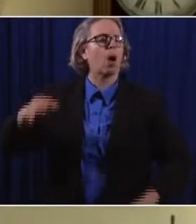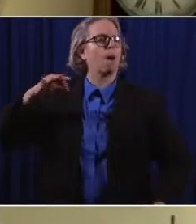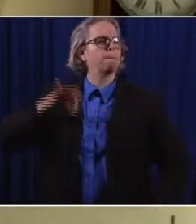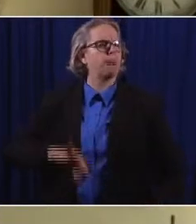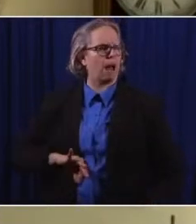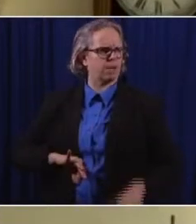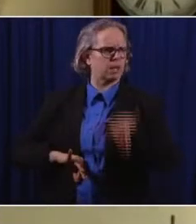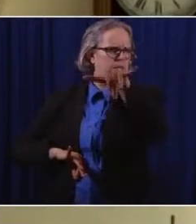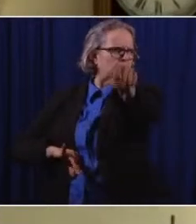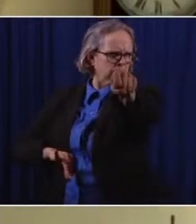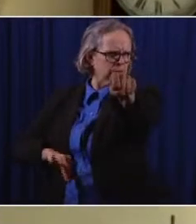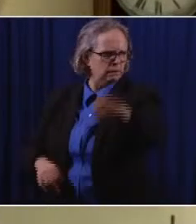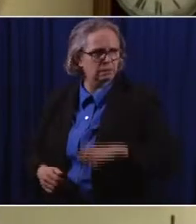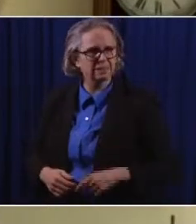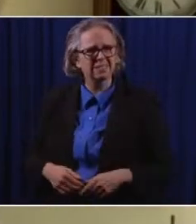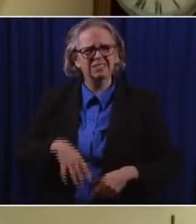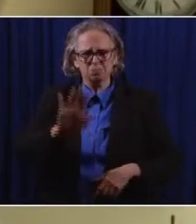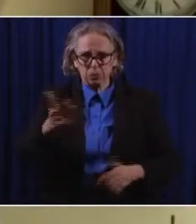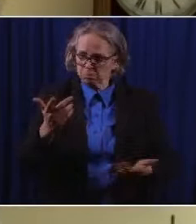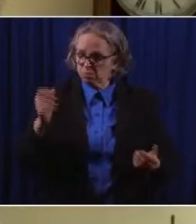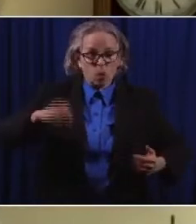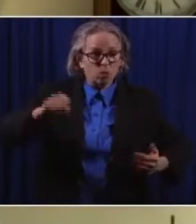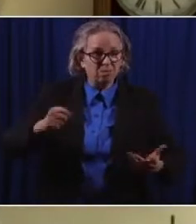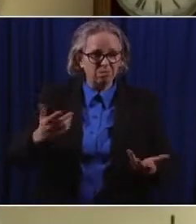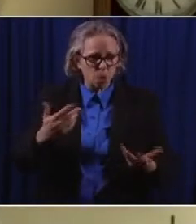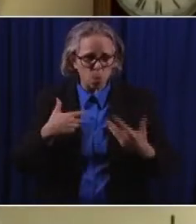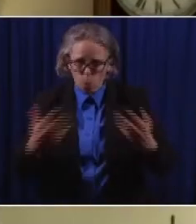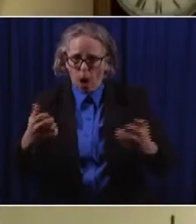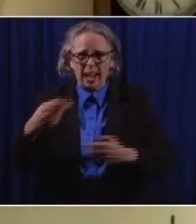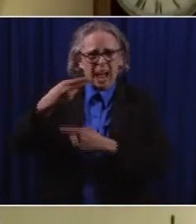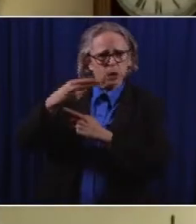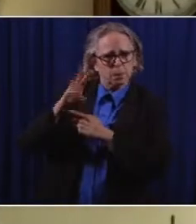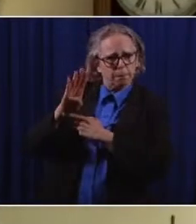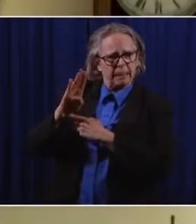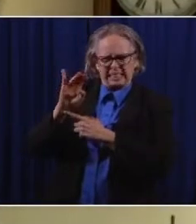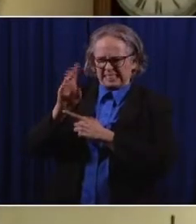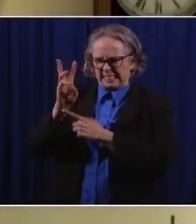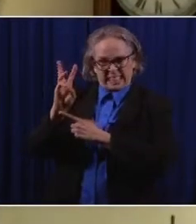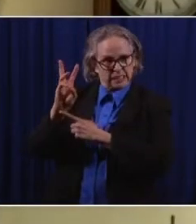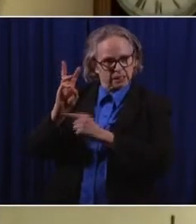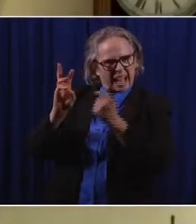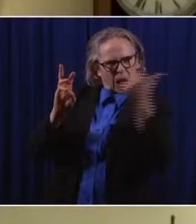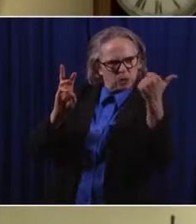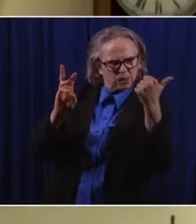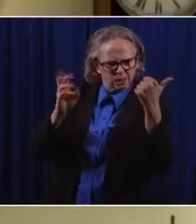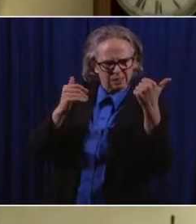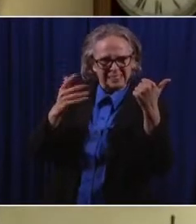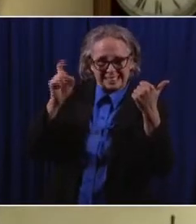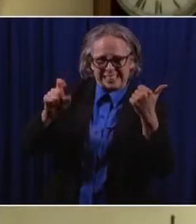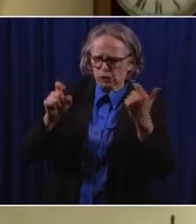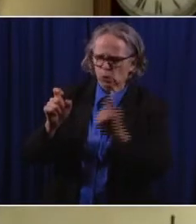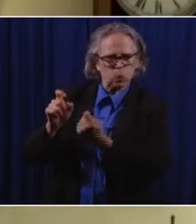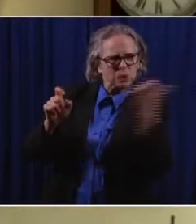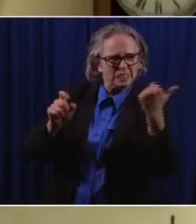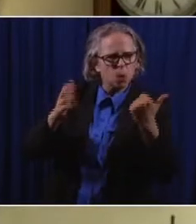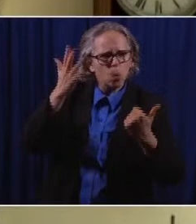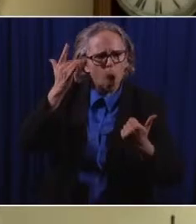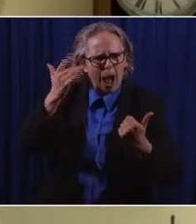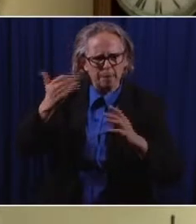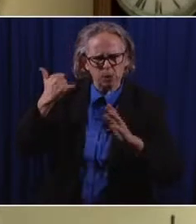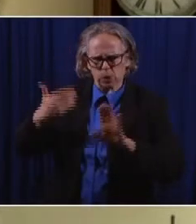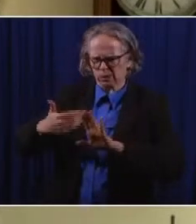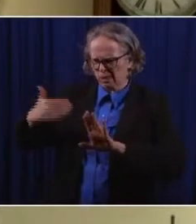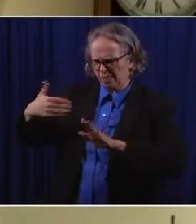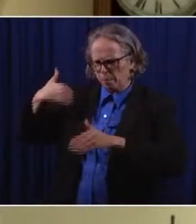again, I would like to see the repeal, as I've said, this needs to be repealed because the process was so